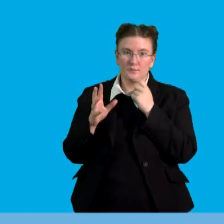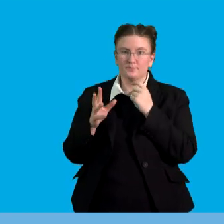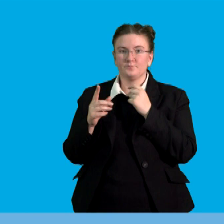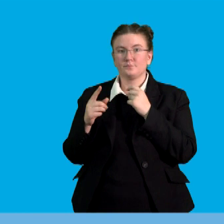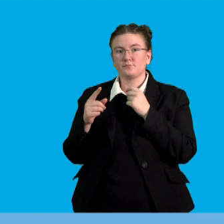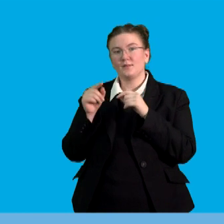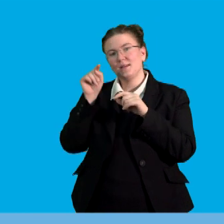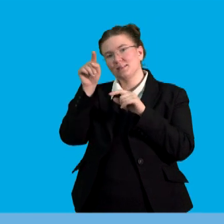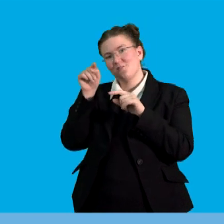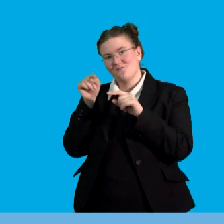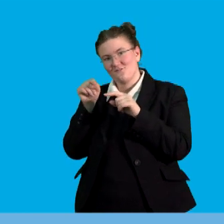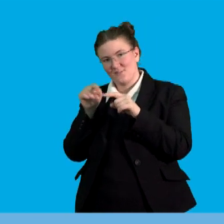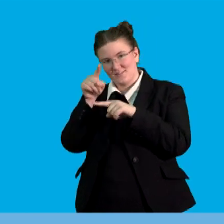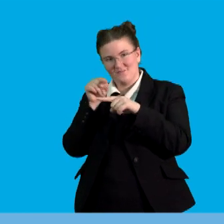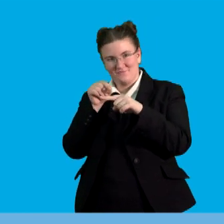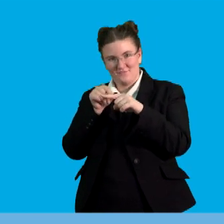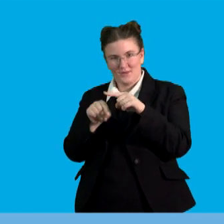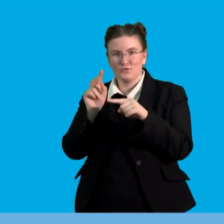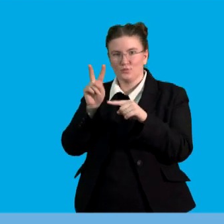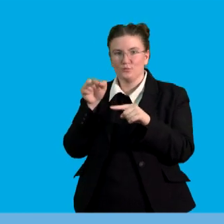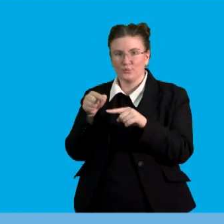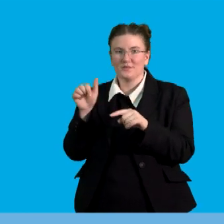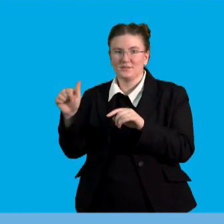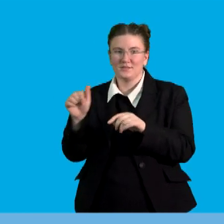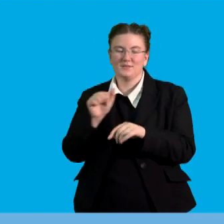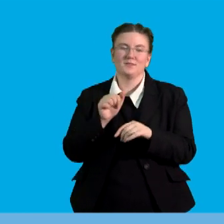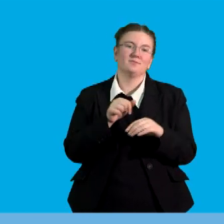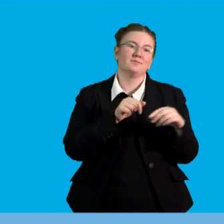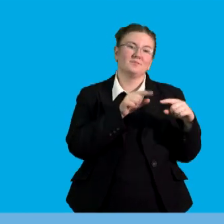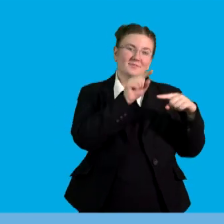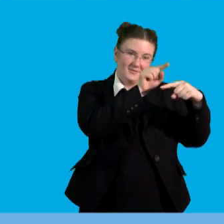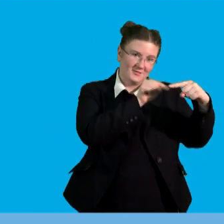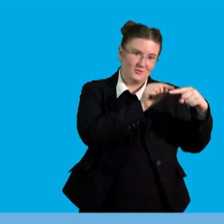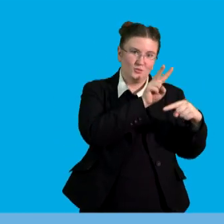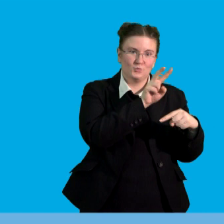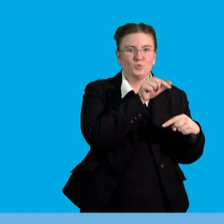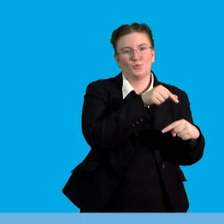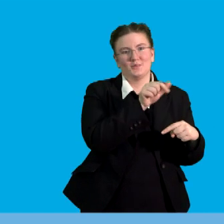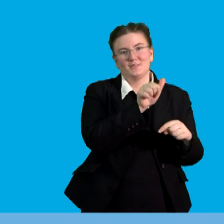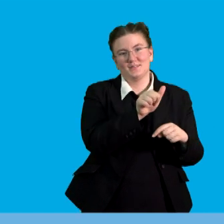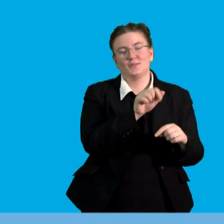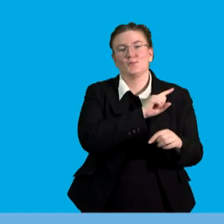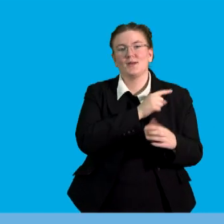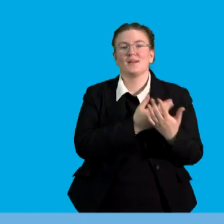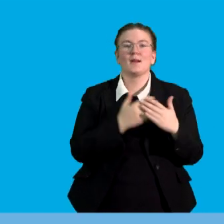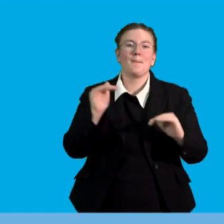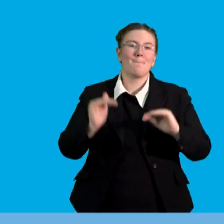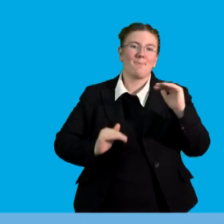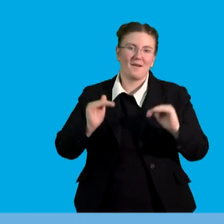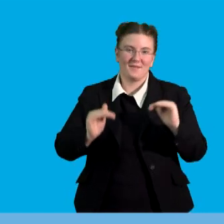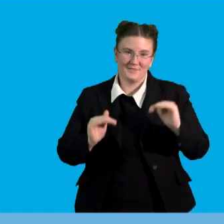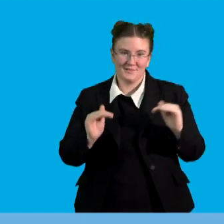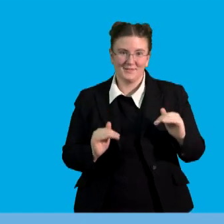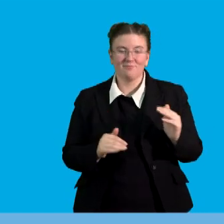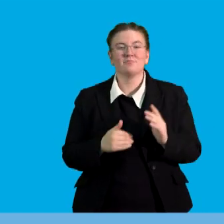going to divide both sides by 2,6, divide both sides by 2,6, so that the 2,6 can balance and cancel each